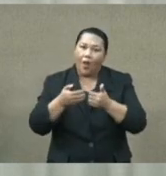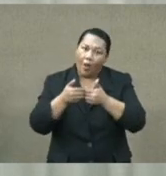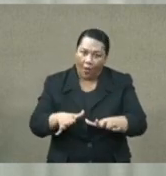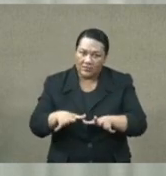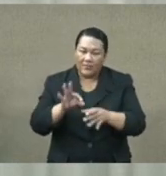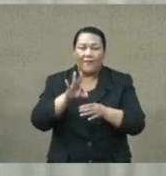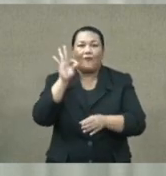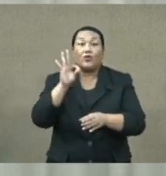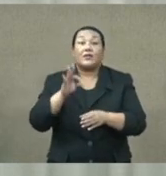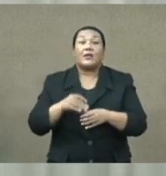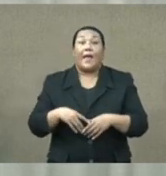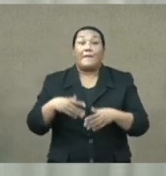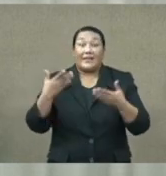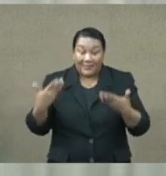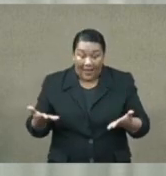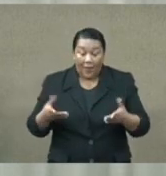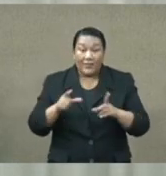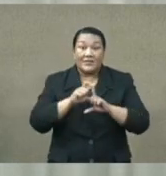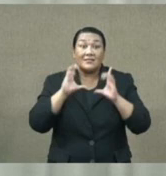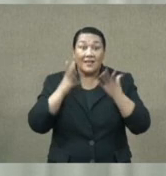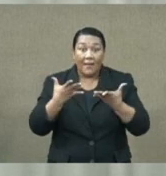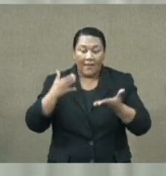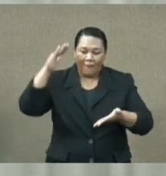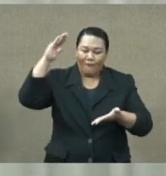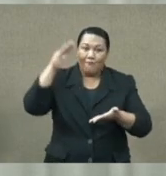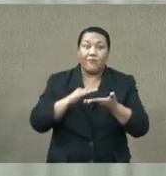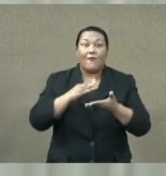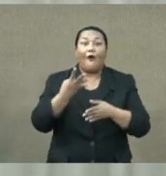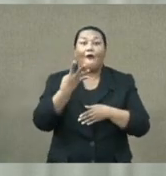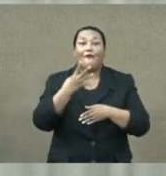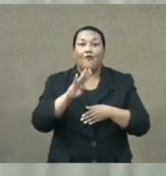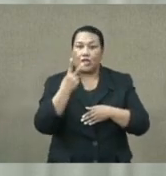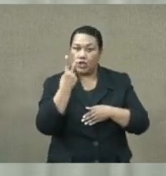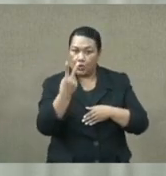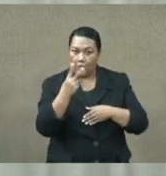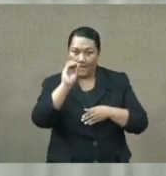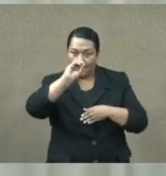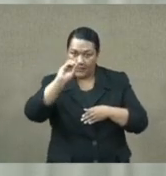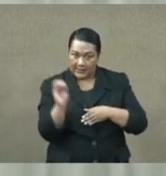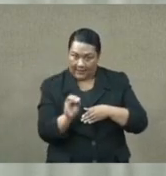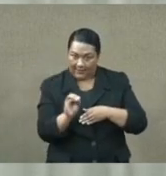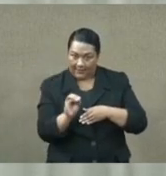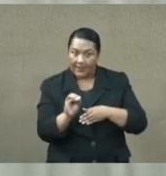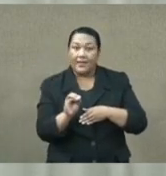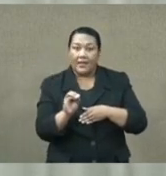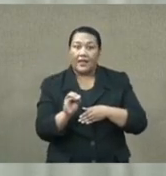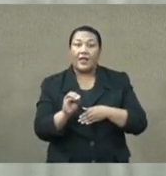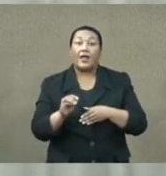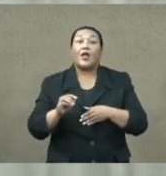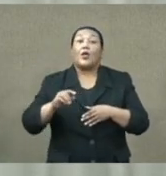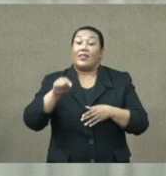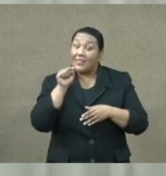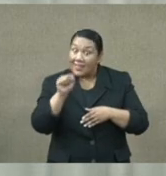Fiji First vote had dropped below 42%, well below the support it needed to stay in